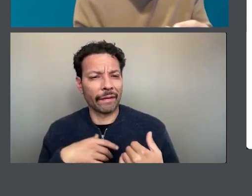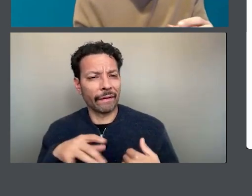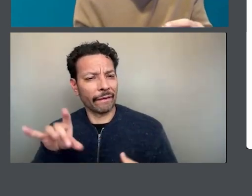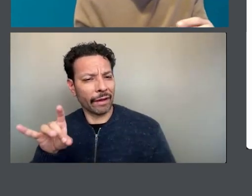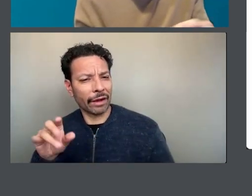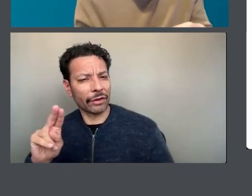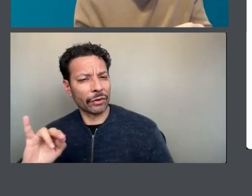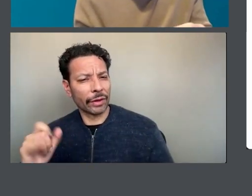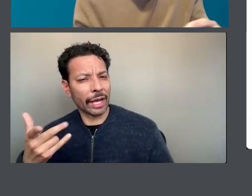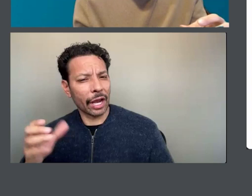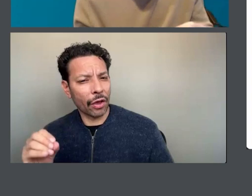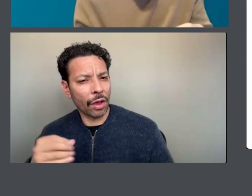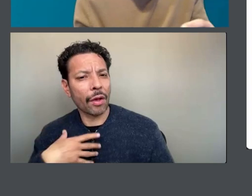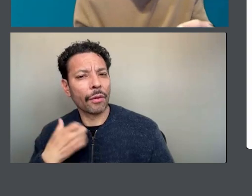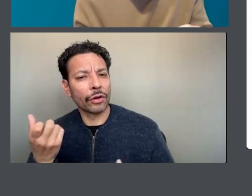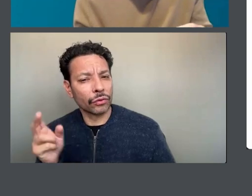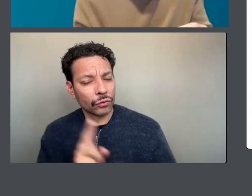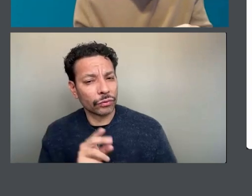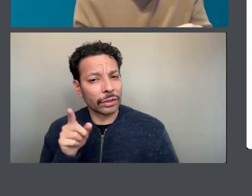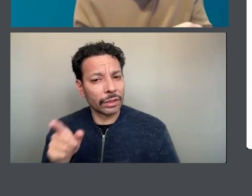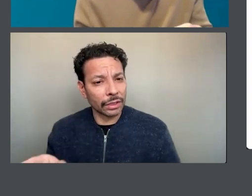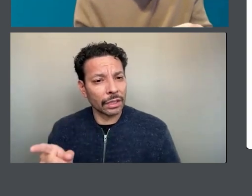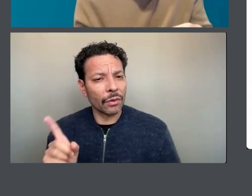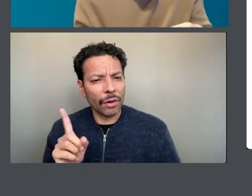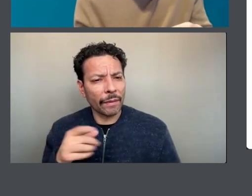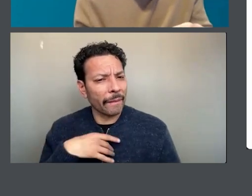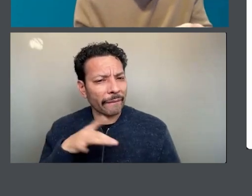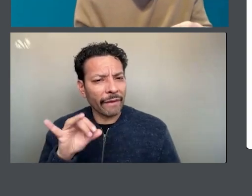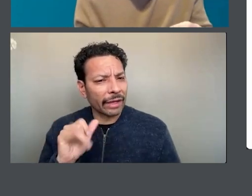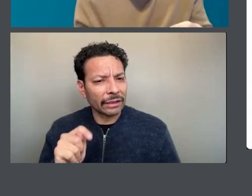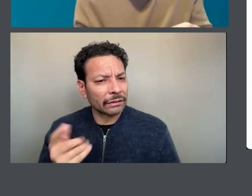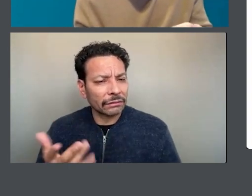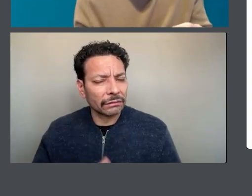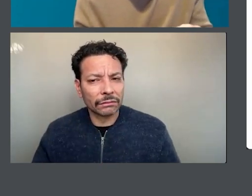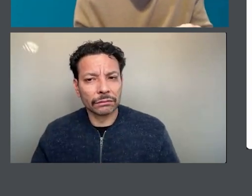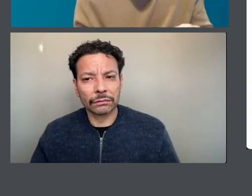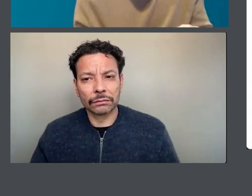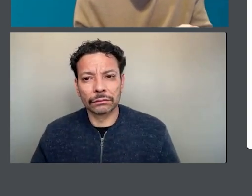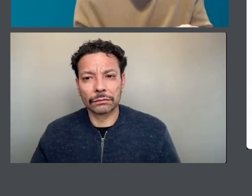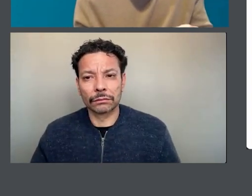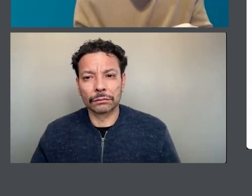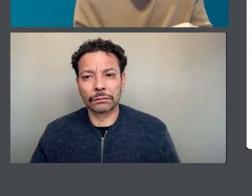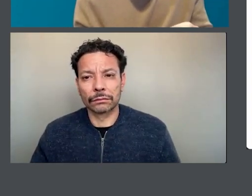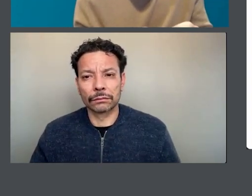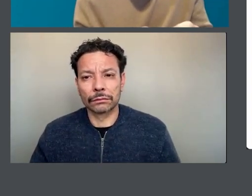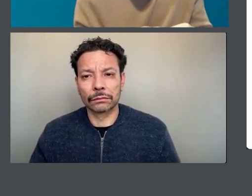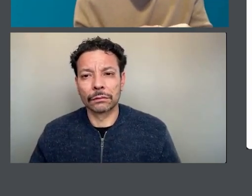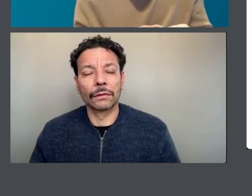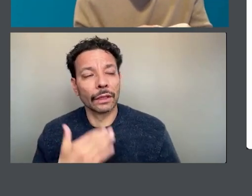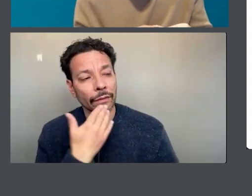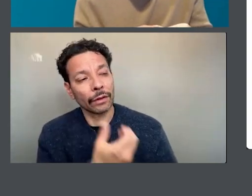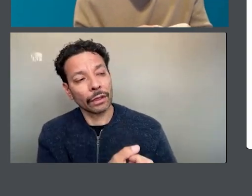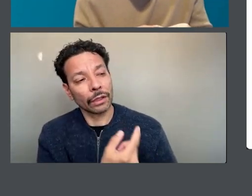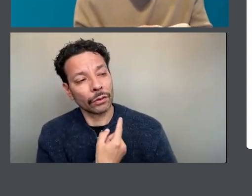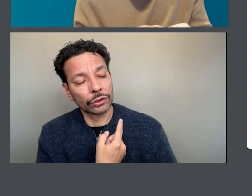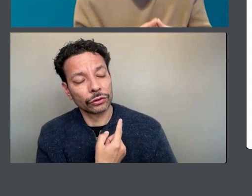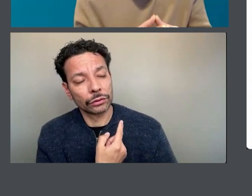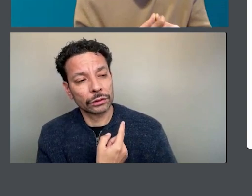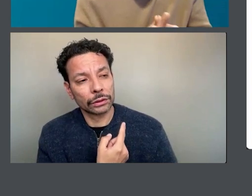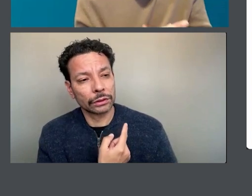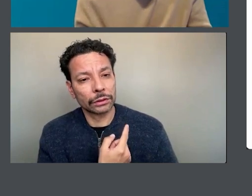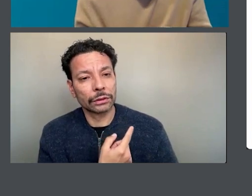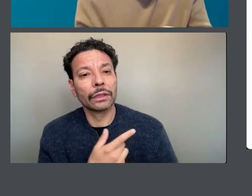the Unihilo. If we want to use this tool, where can we find it? Oh, thank you for asking that